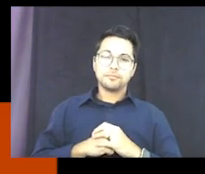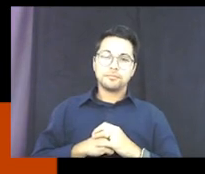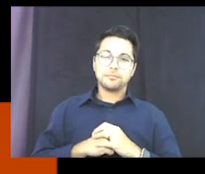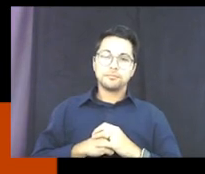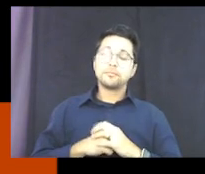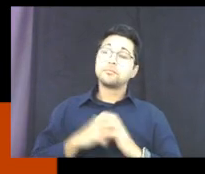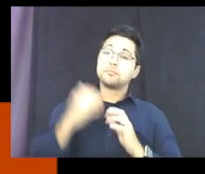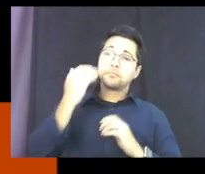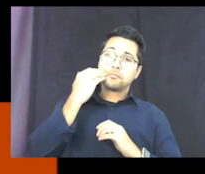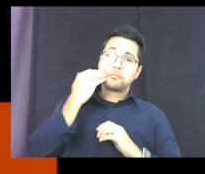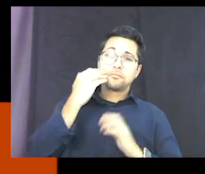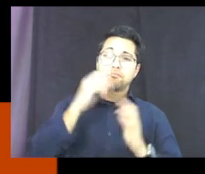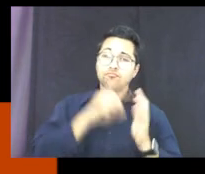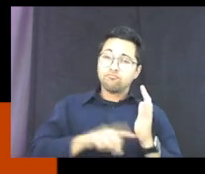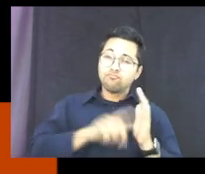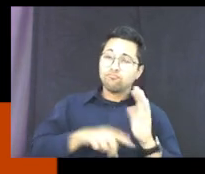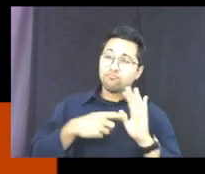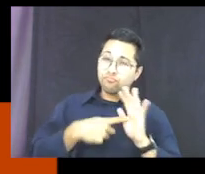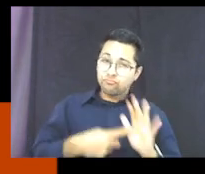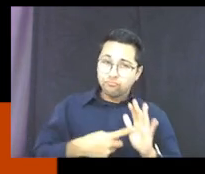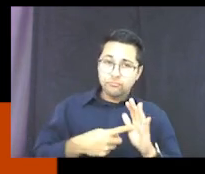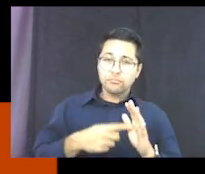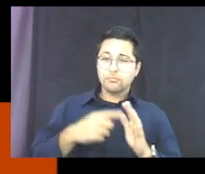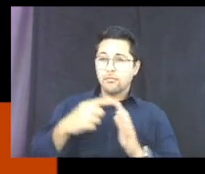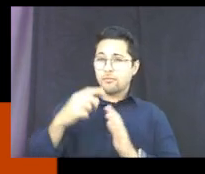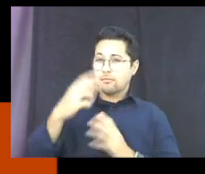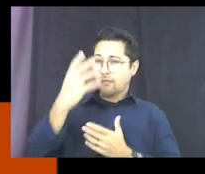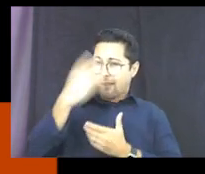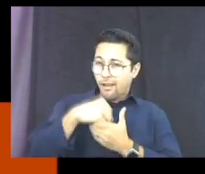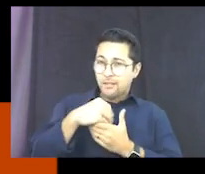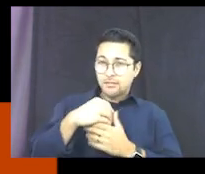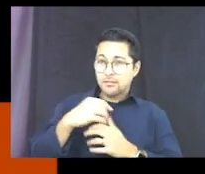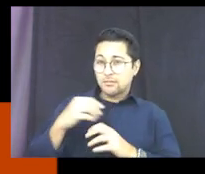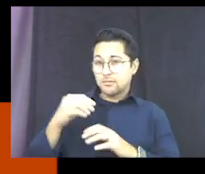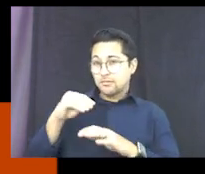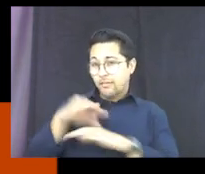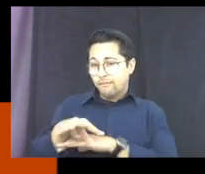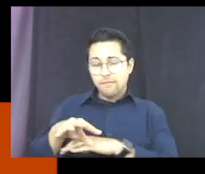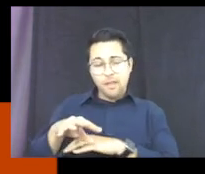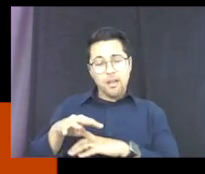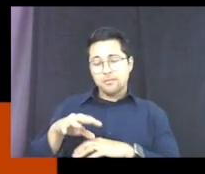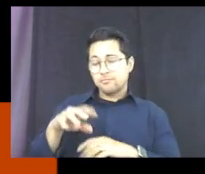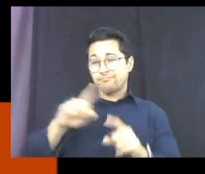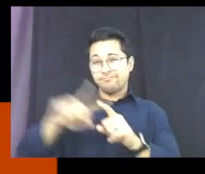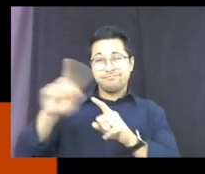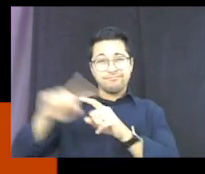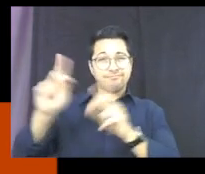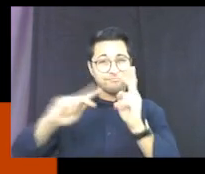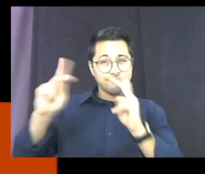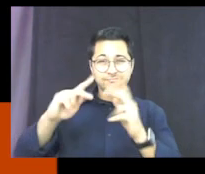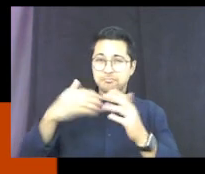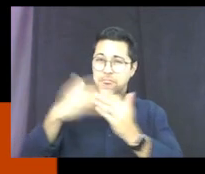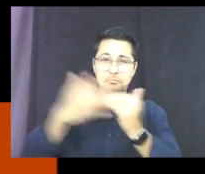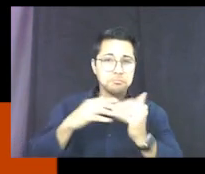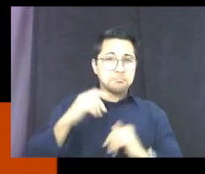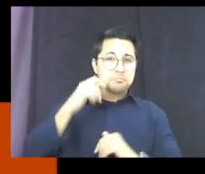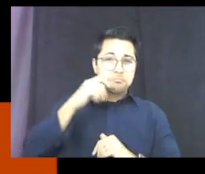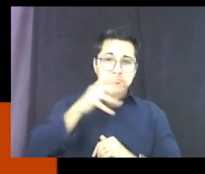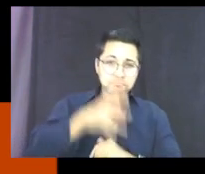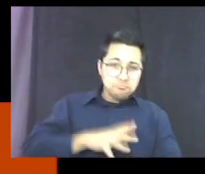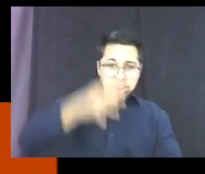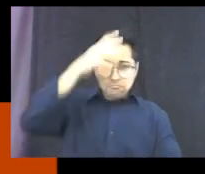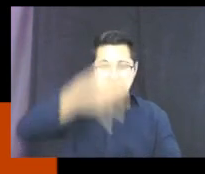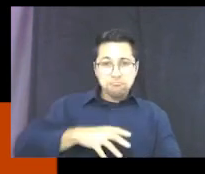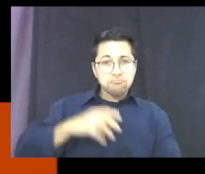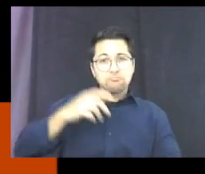Although research has shown that autism likely affects an equal number of people, regardless of gender and gender identity,